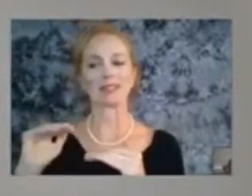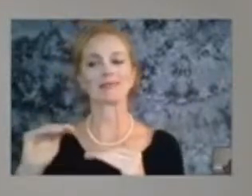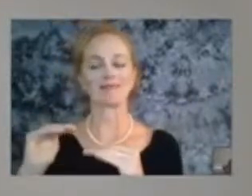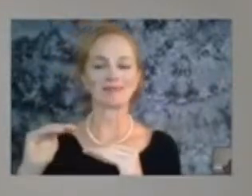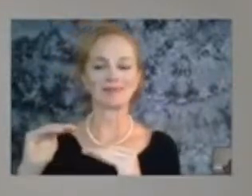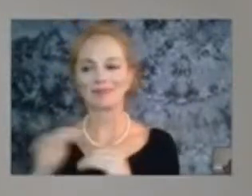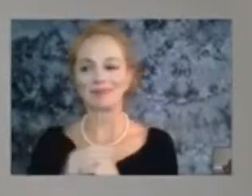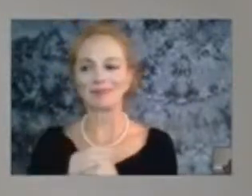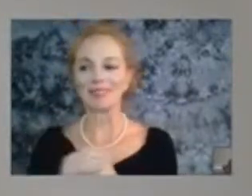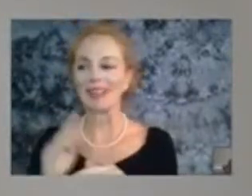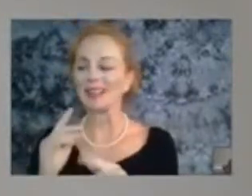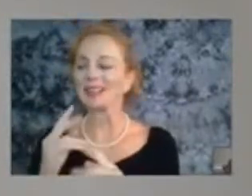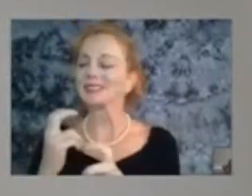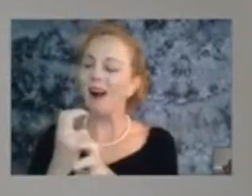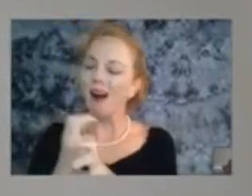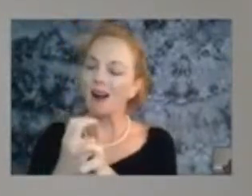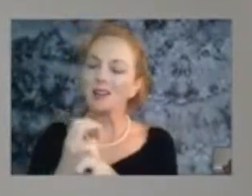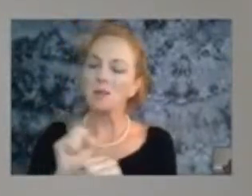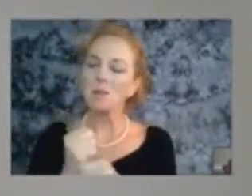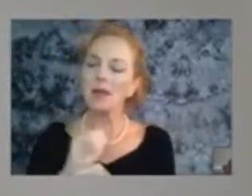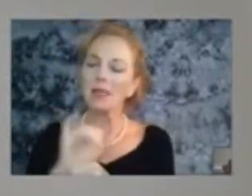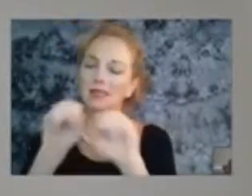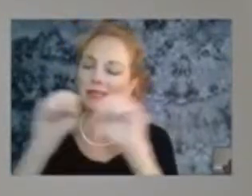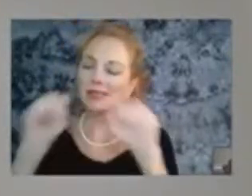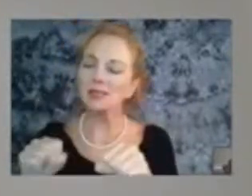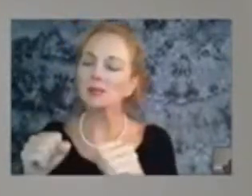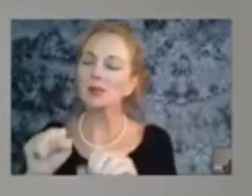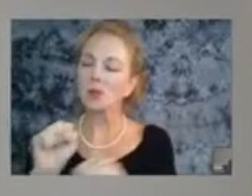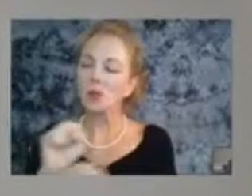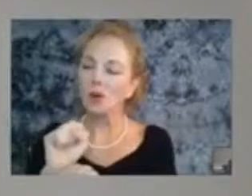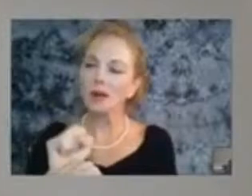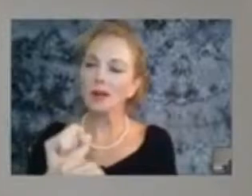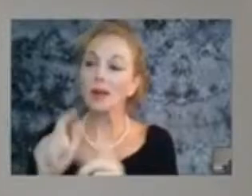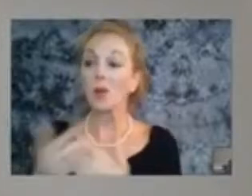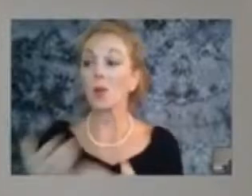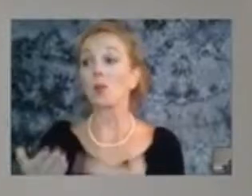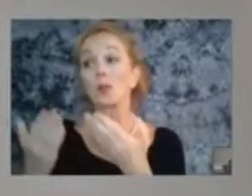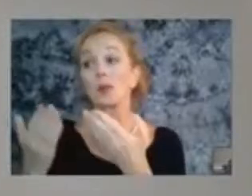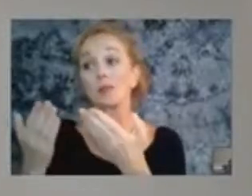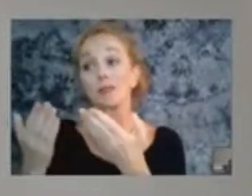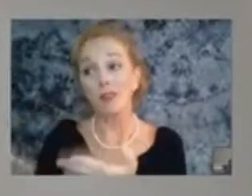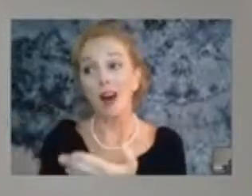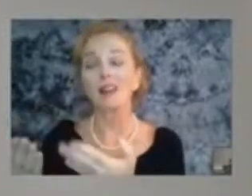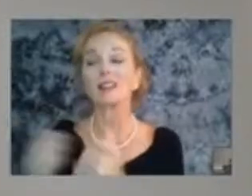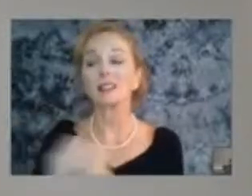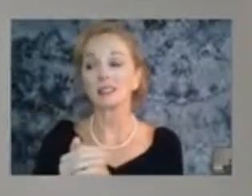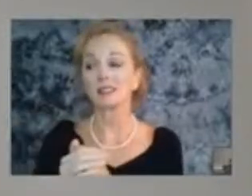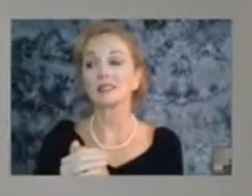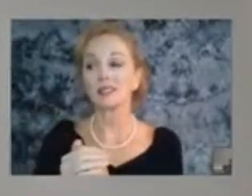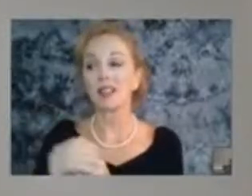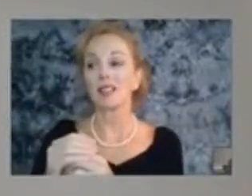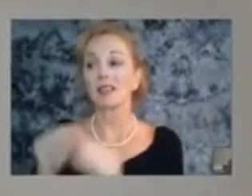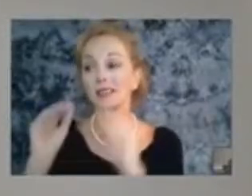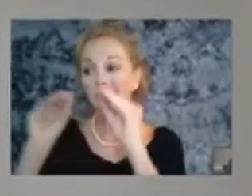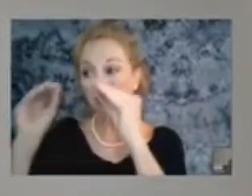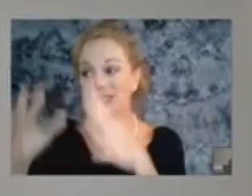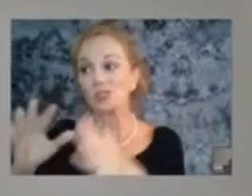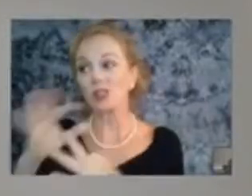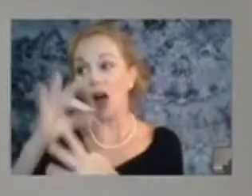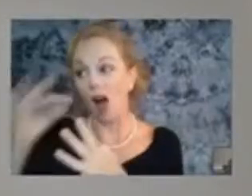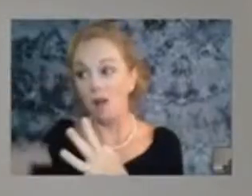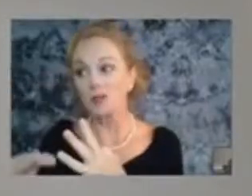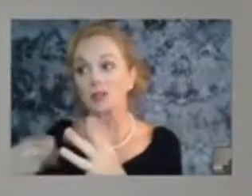work, especially when we're giving teachers the option to take their children to their assigned schools or to their home schools. But we think